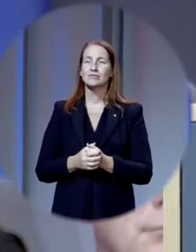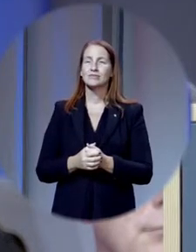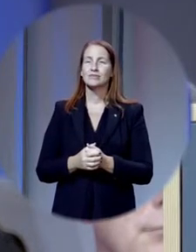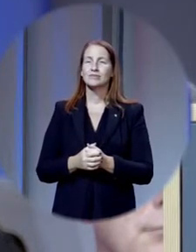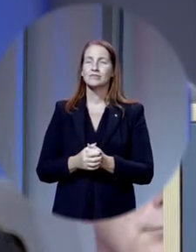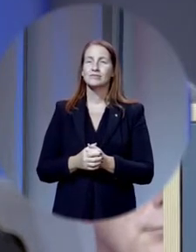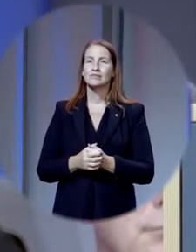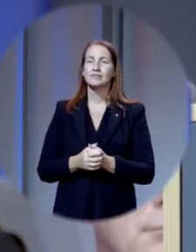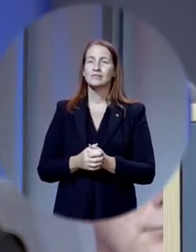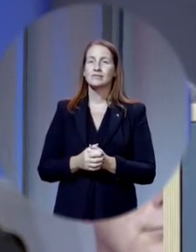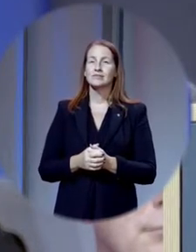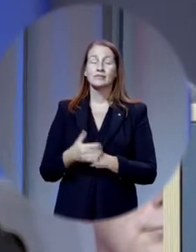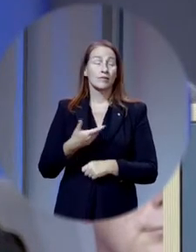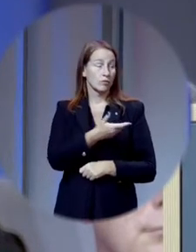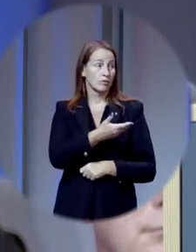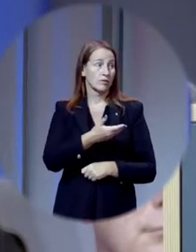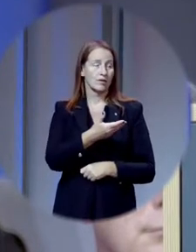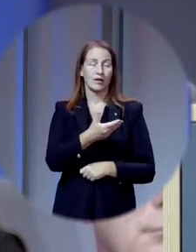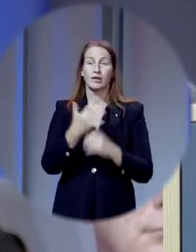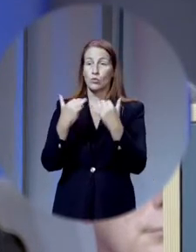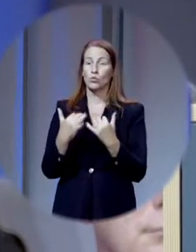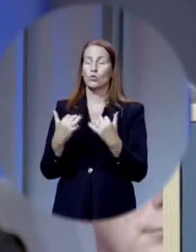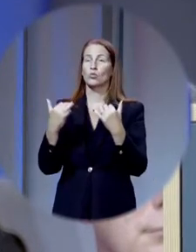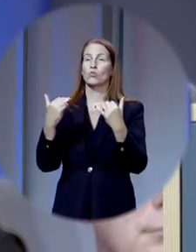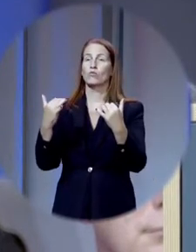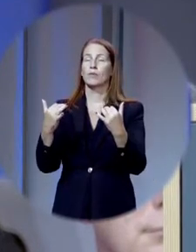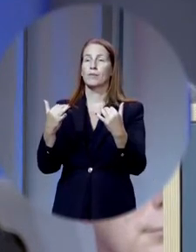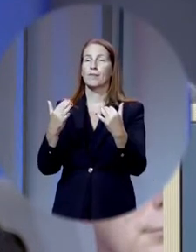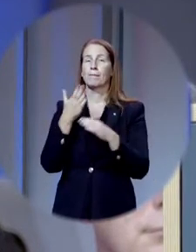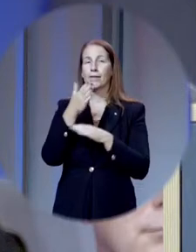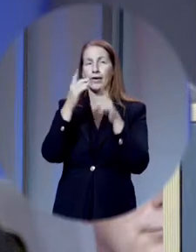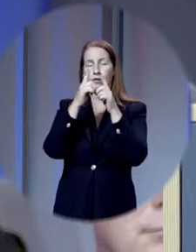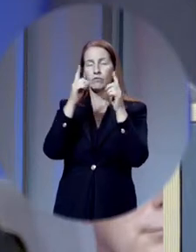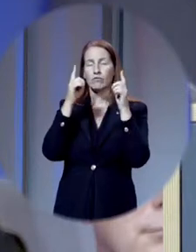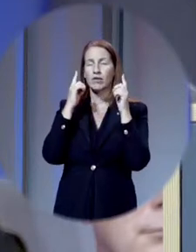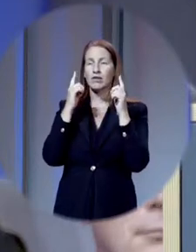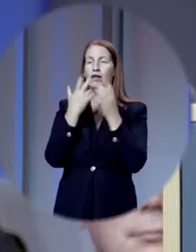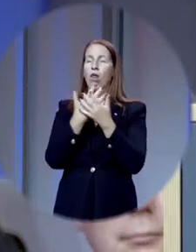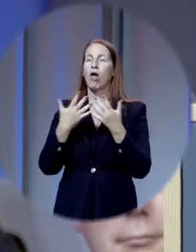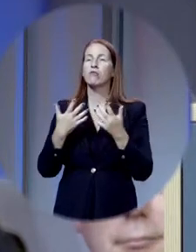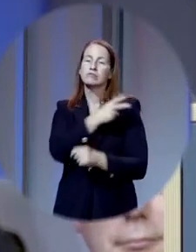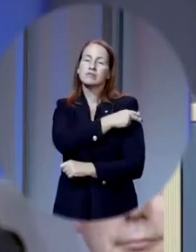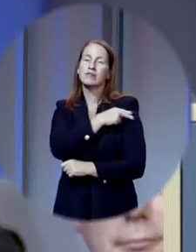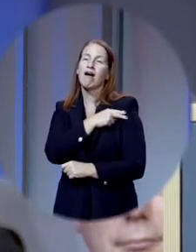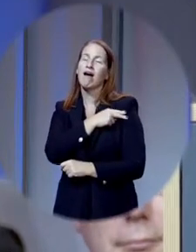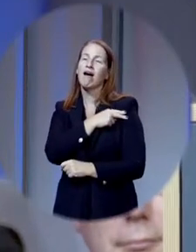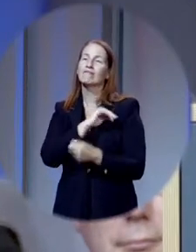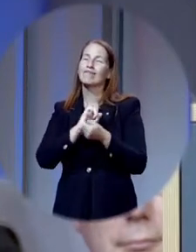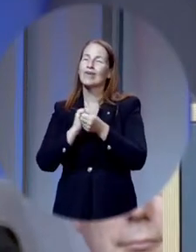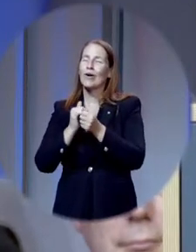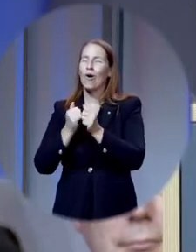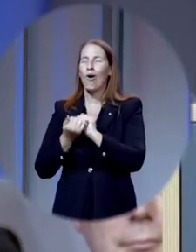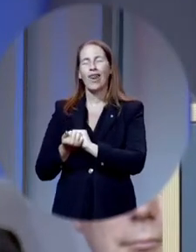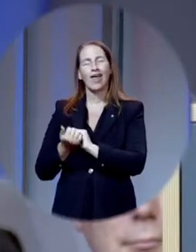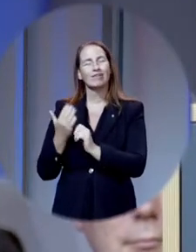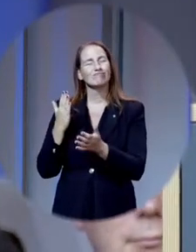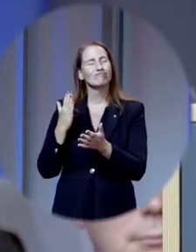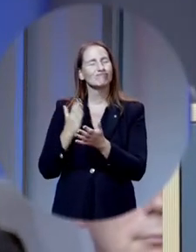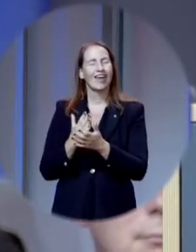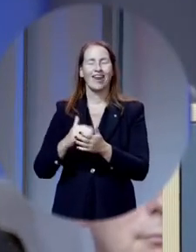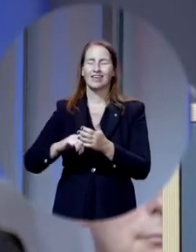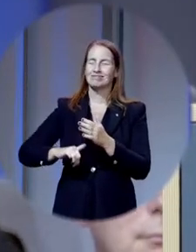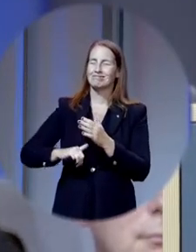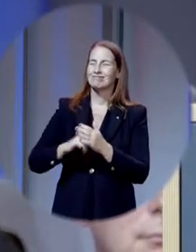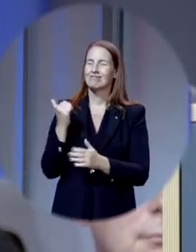There are also on the stage and in the auditorium many of my colleagues, my hugely dedicated and